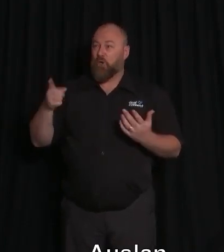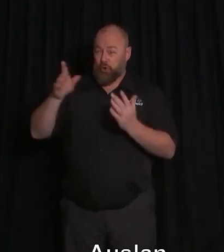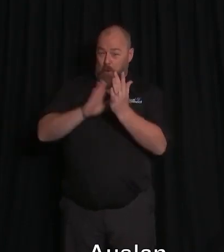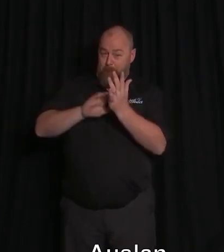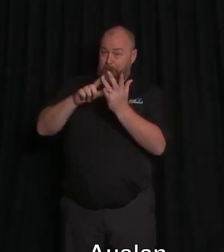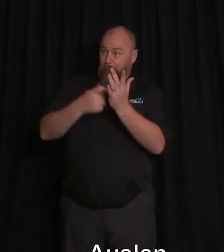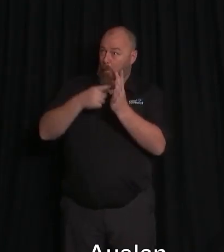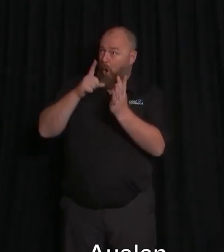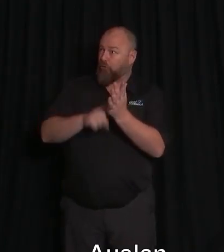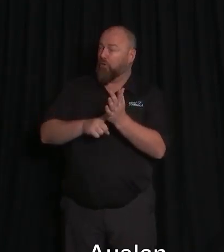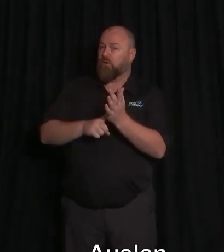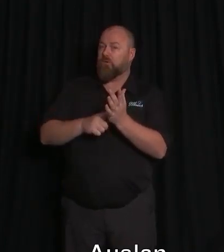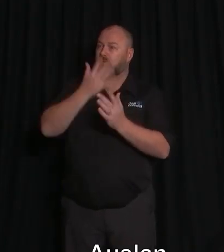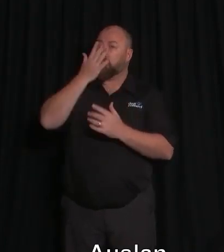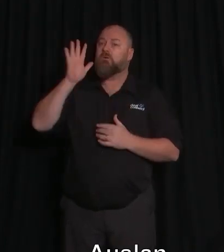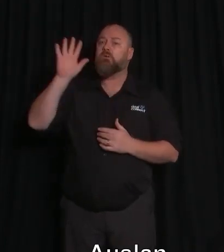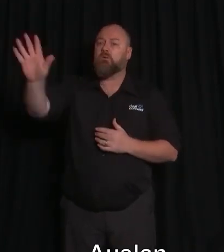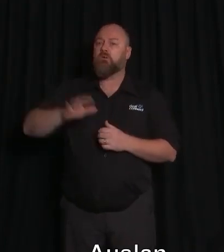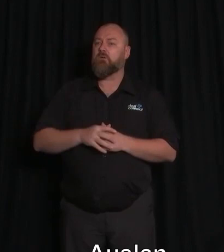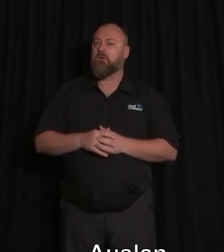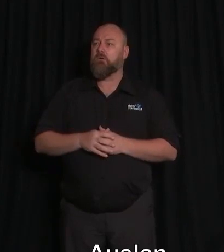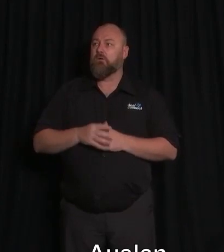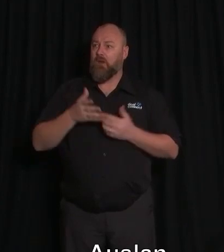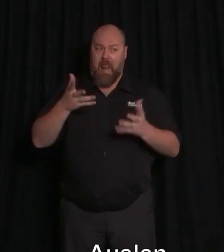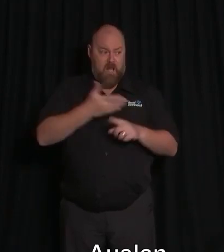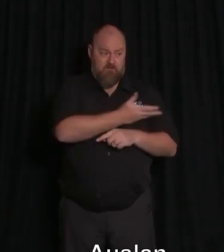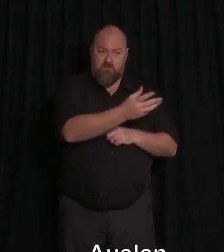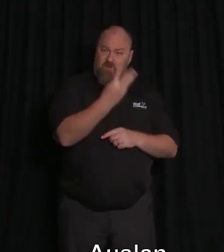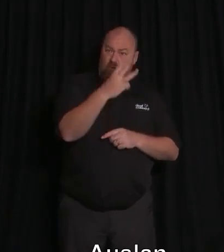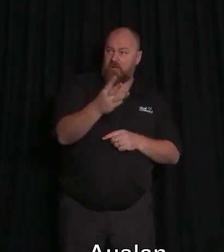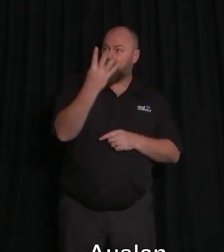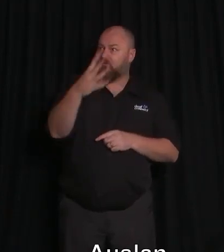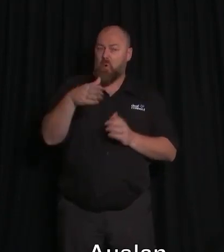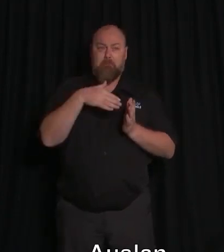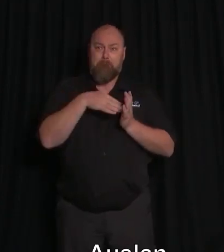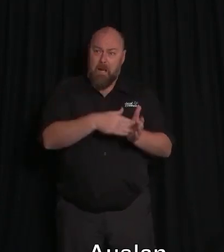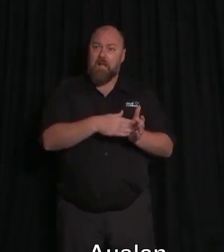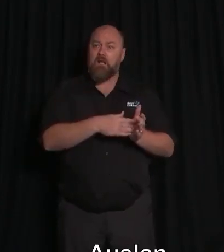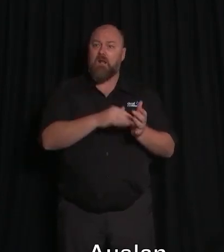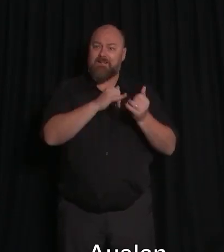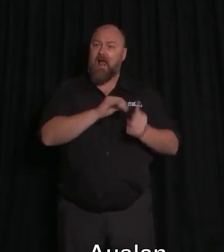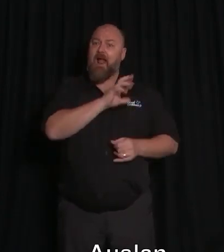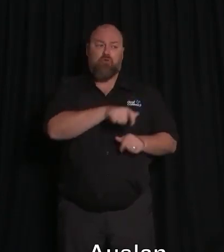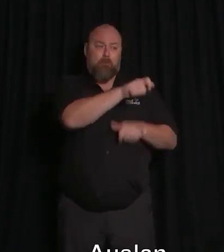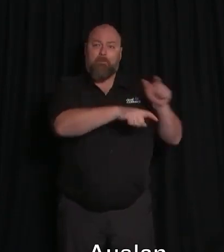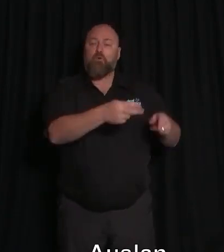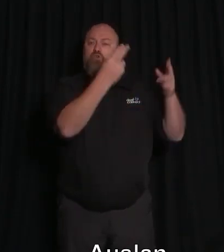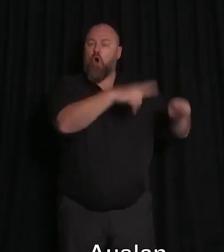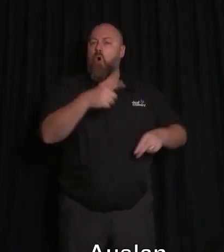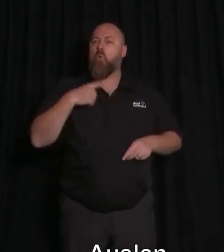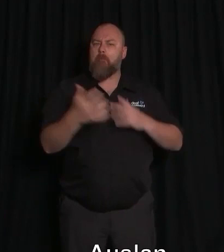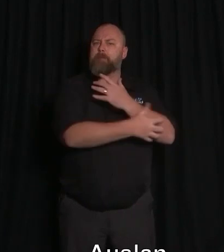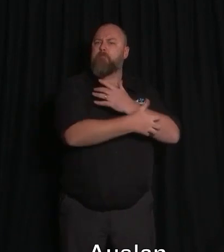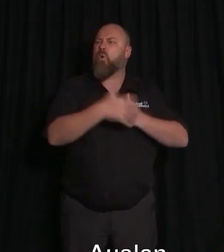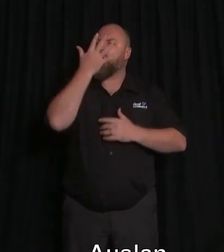you to let 30 to 40 million Africans die simply because they are poor." And Simon laid